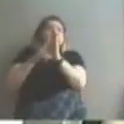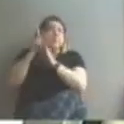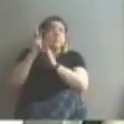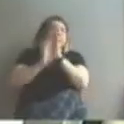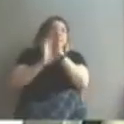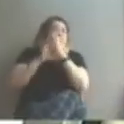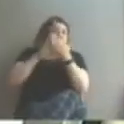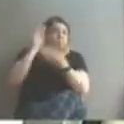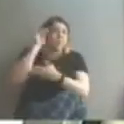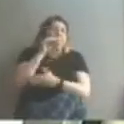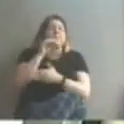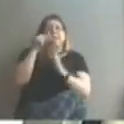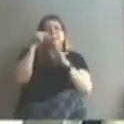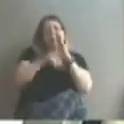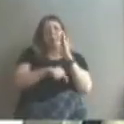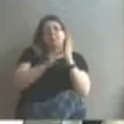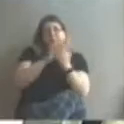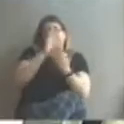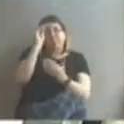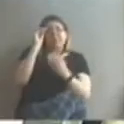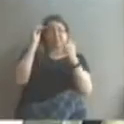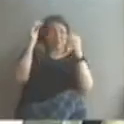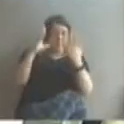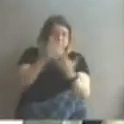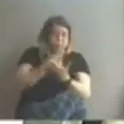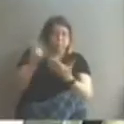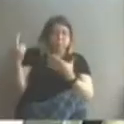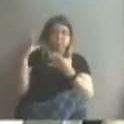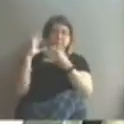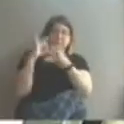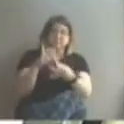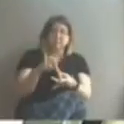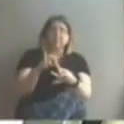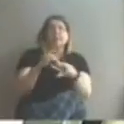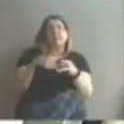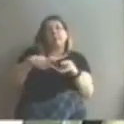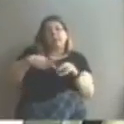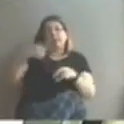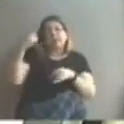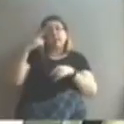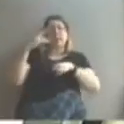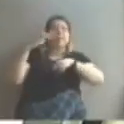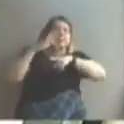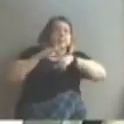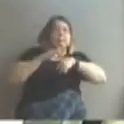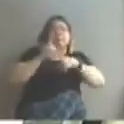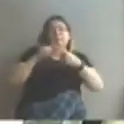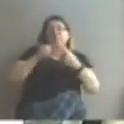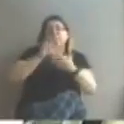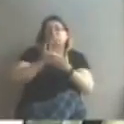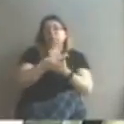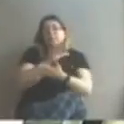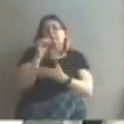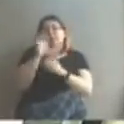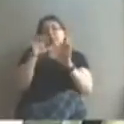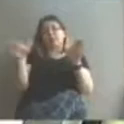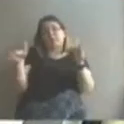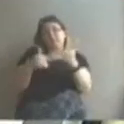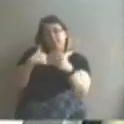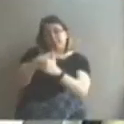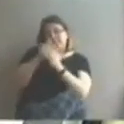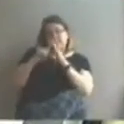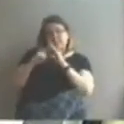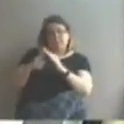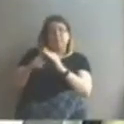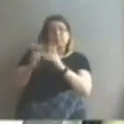learning. There are resource teachers identified tied to being able to have high touch into the schools and into classrooms as we start to